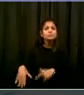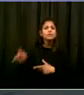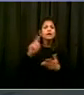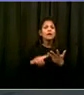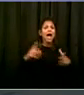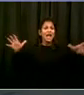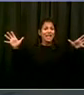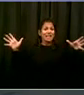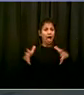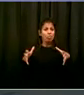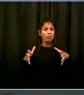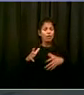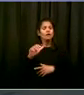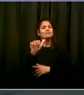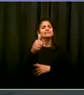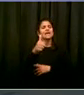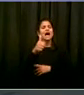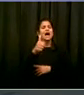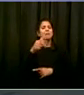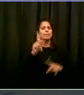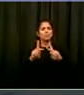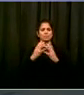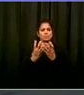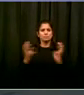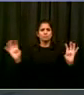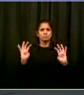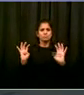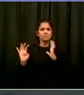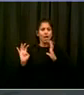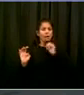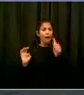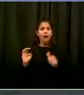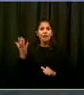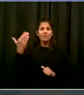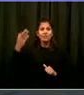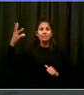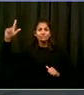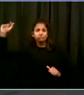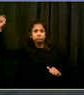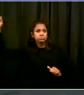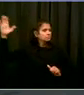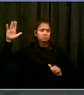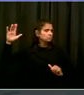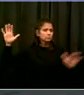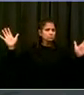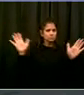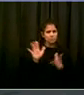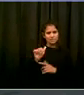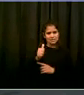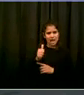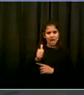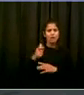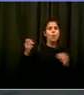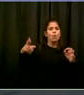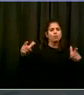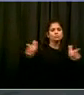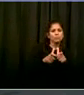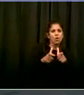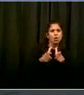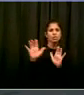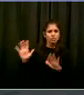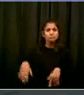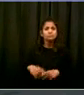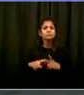high-risk businesses, including gyms, will be closed. Gatherings in the orange zone must be 10 people or less, whether they are indoor